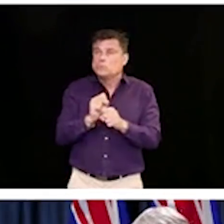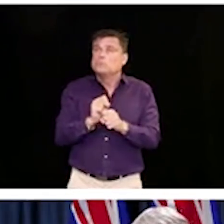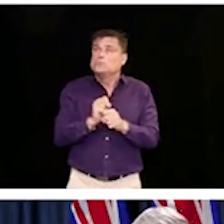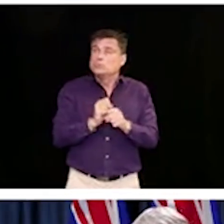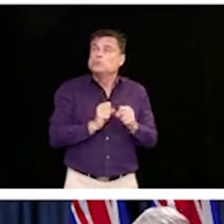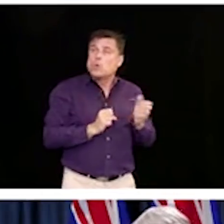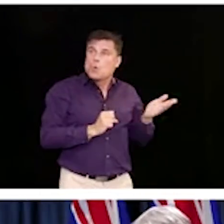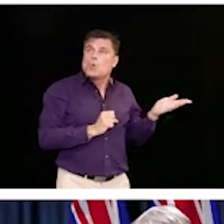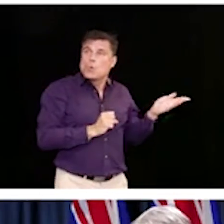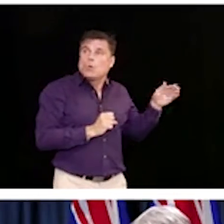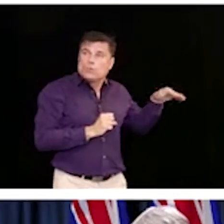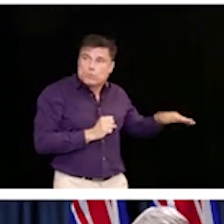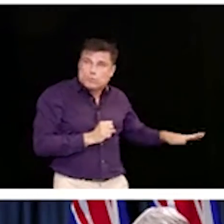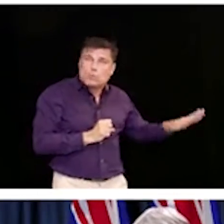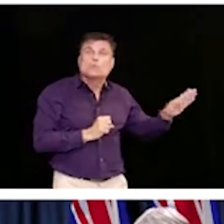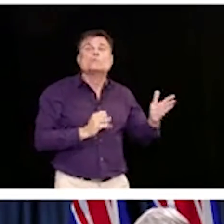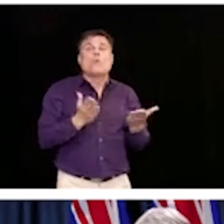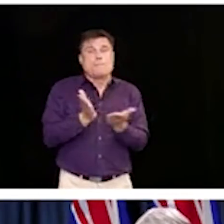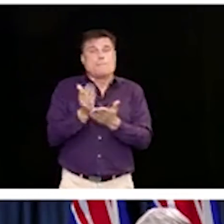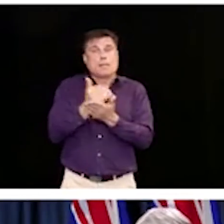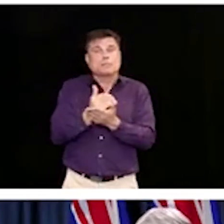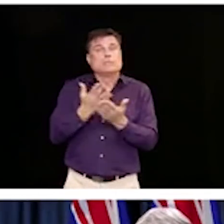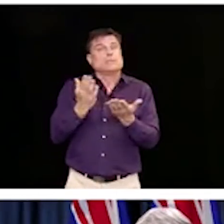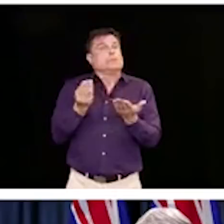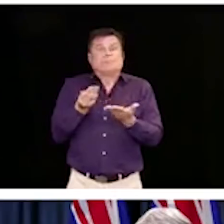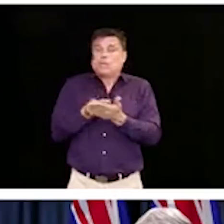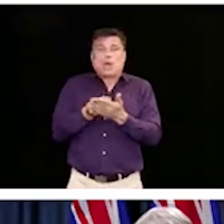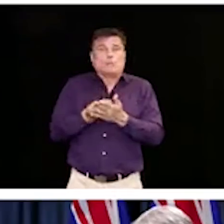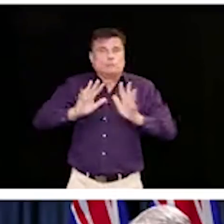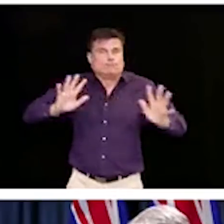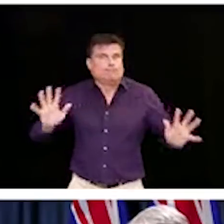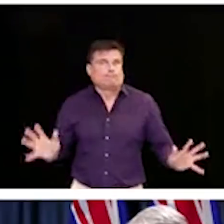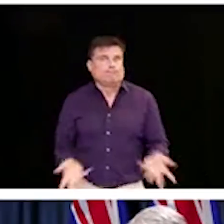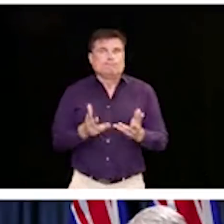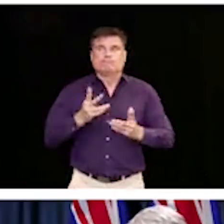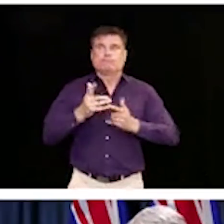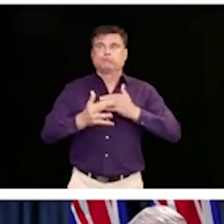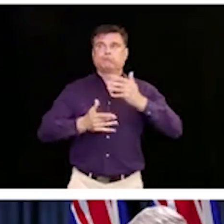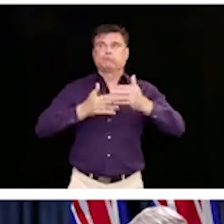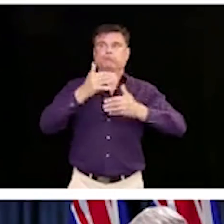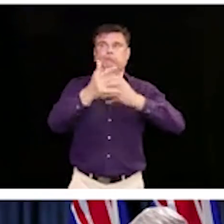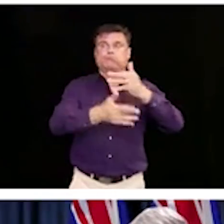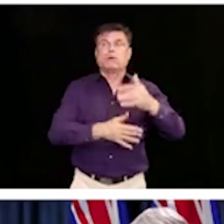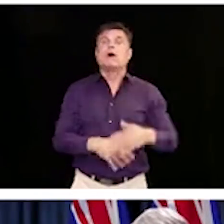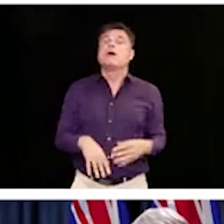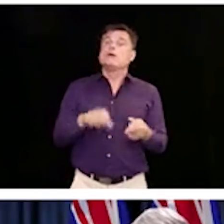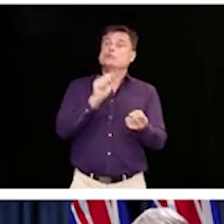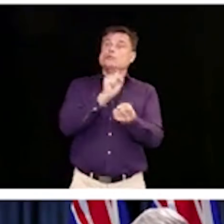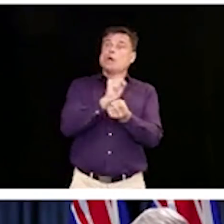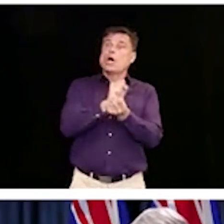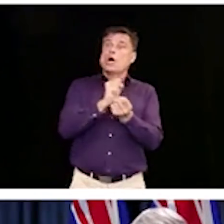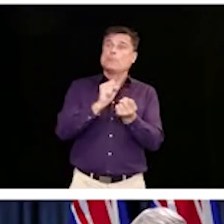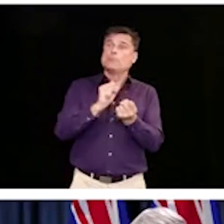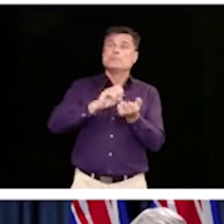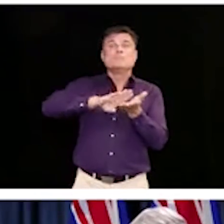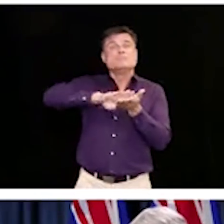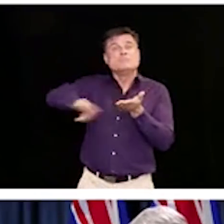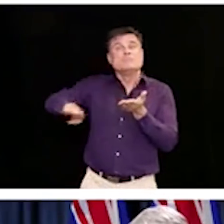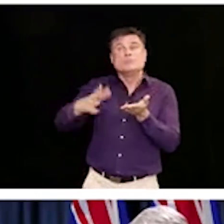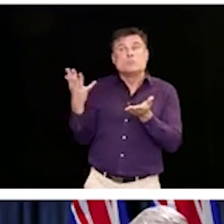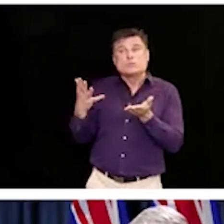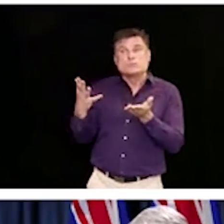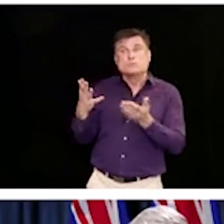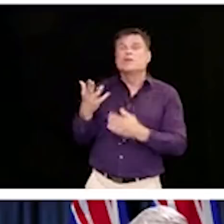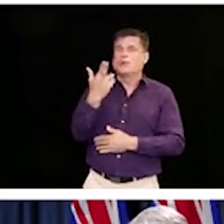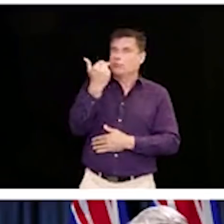2 months as the economy has started to reopen. The unemployment rate in British Columbia decreased to